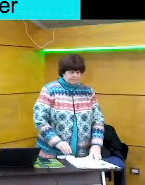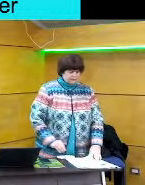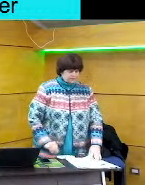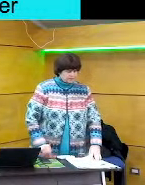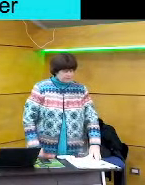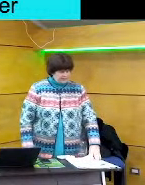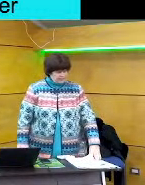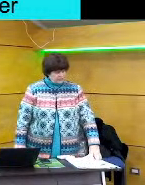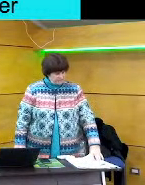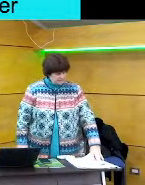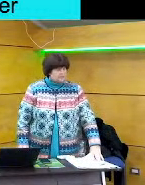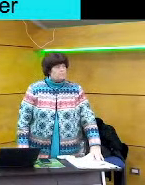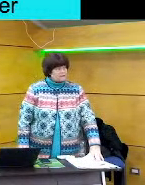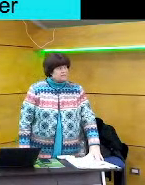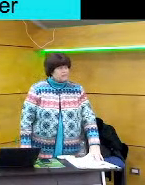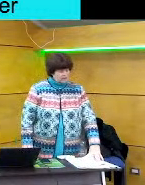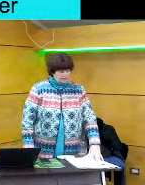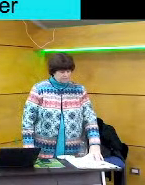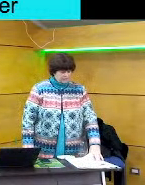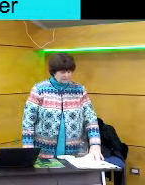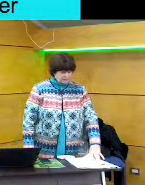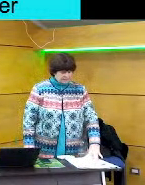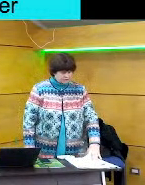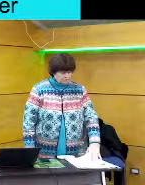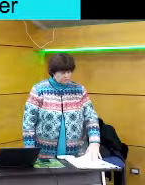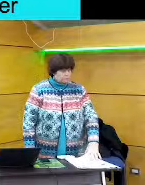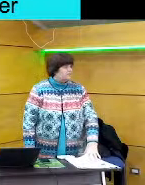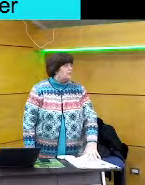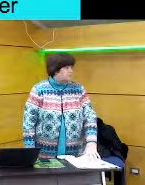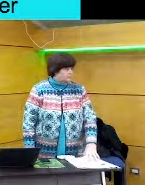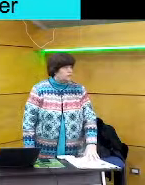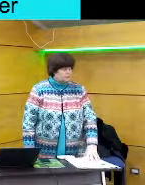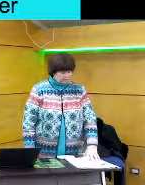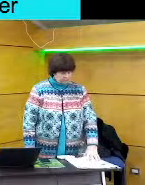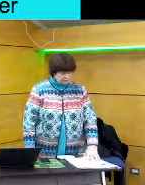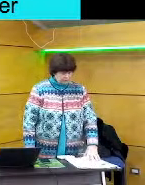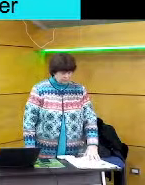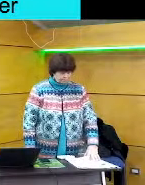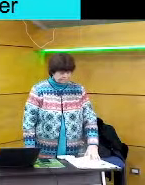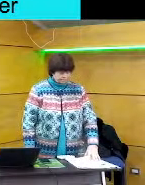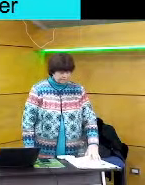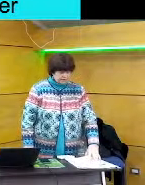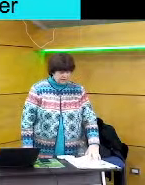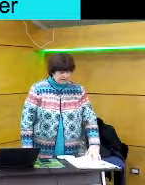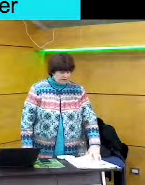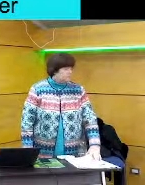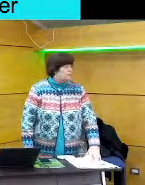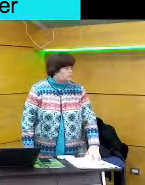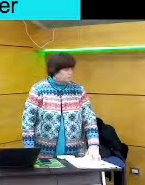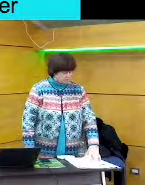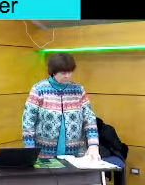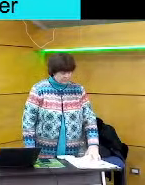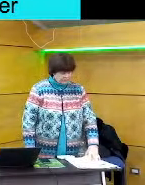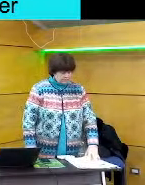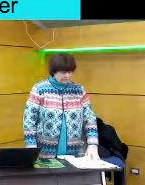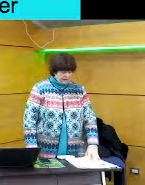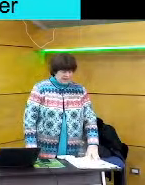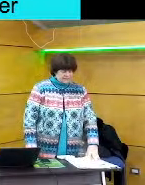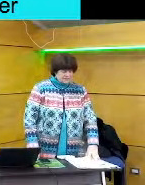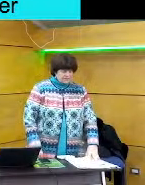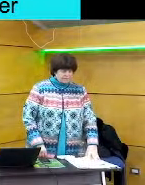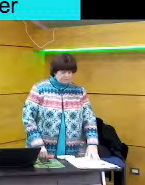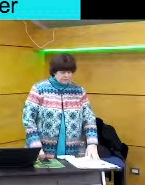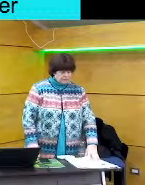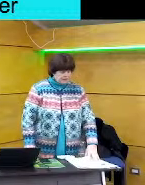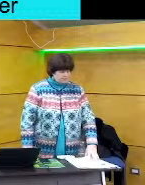3 to 7 years of age is the best time to introduce an additional language other than your mother tongue.